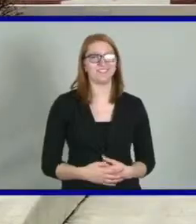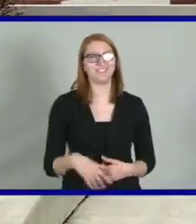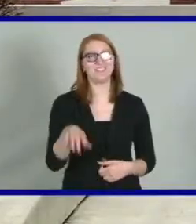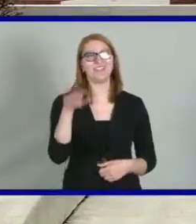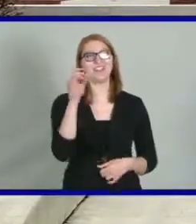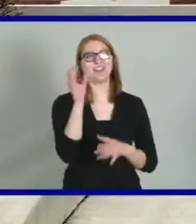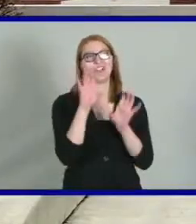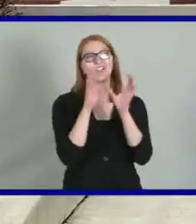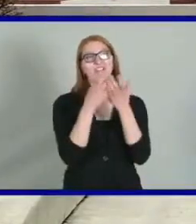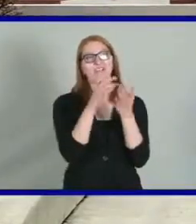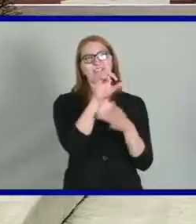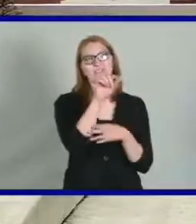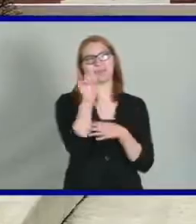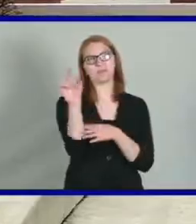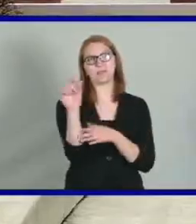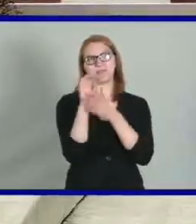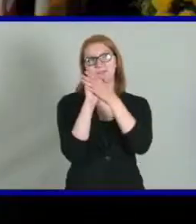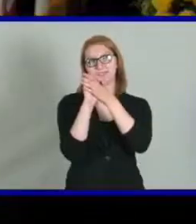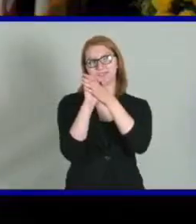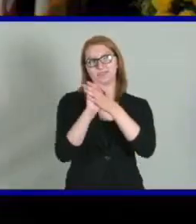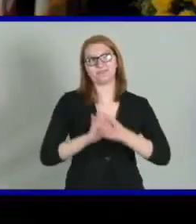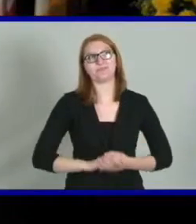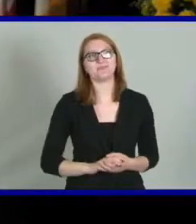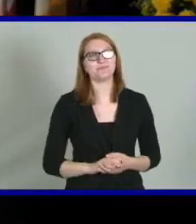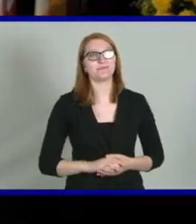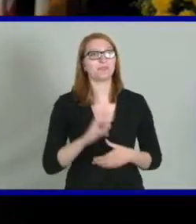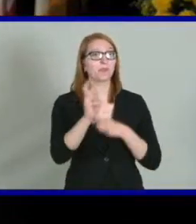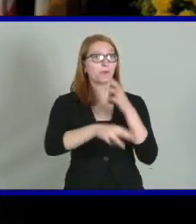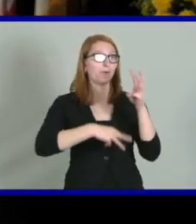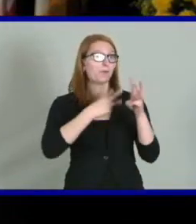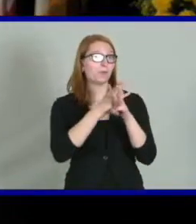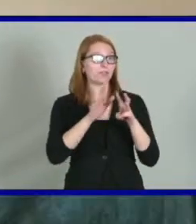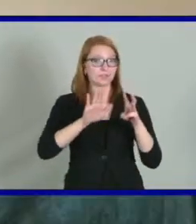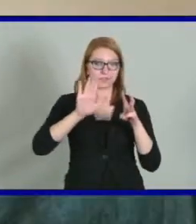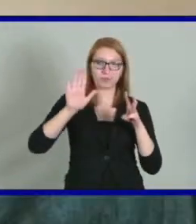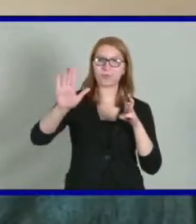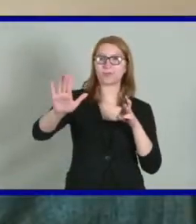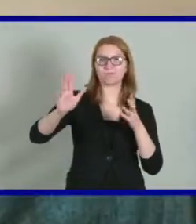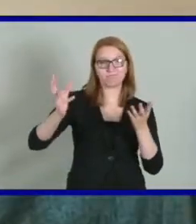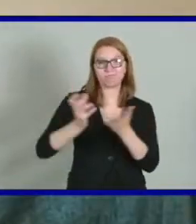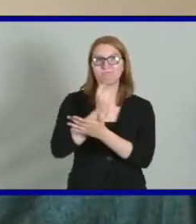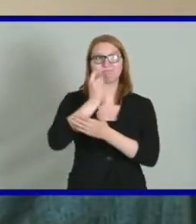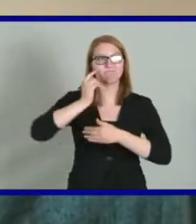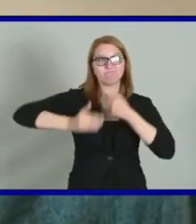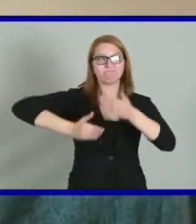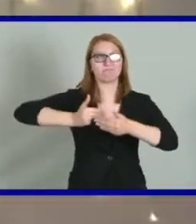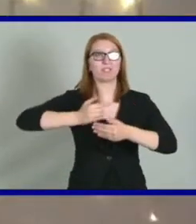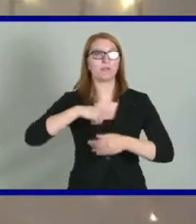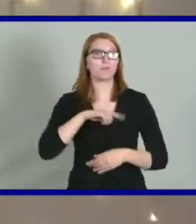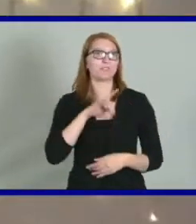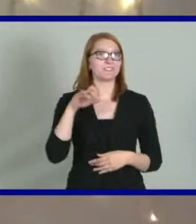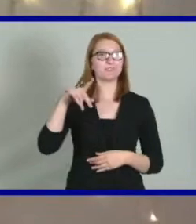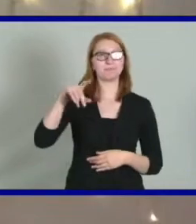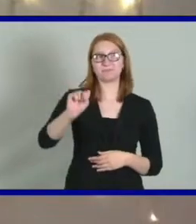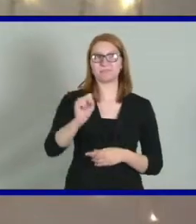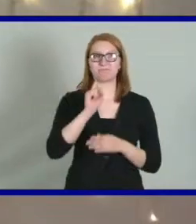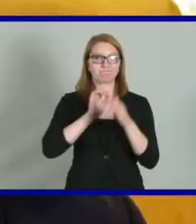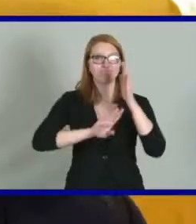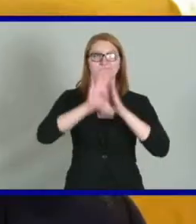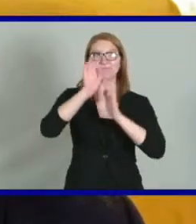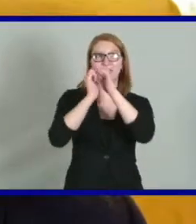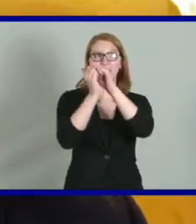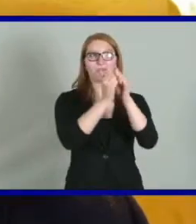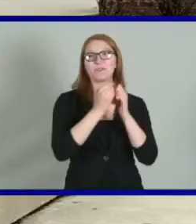Class of 2020, congratulations. The world is yours. Go for it. We are Zips. We rise together. Good luck and go